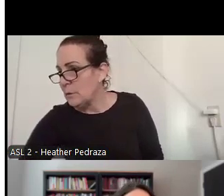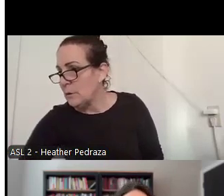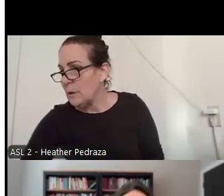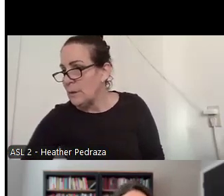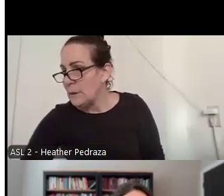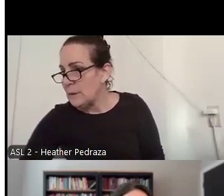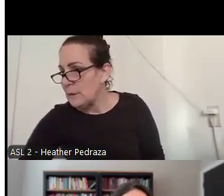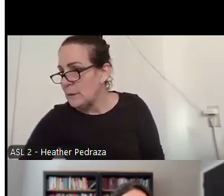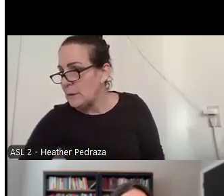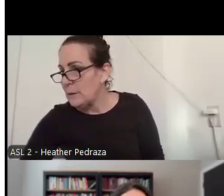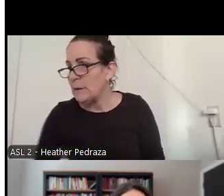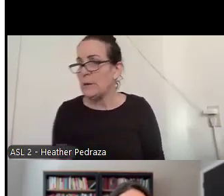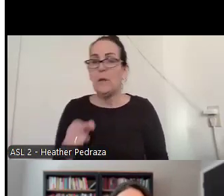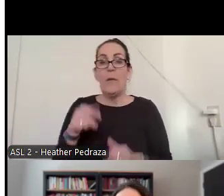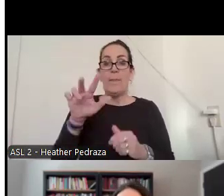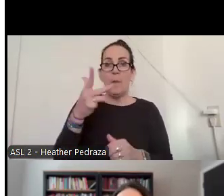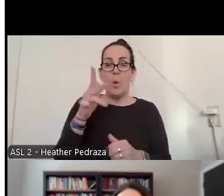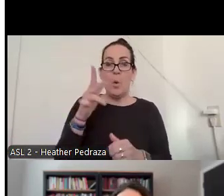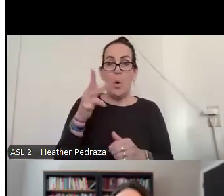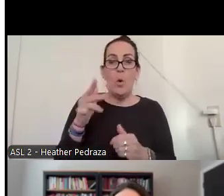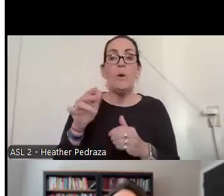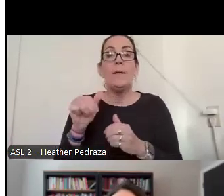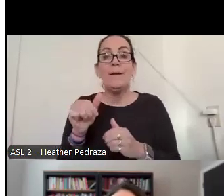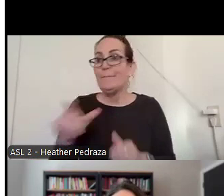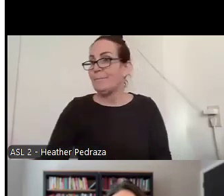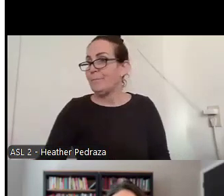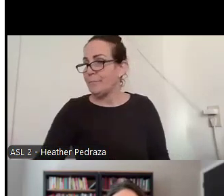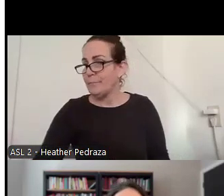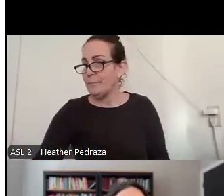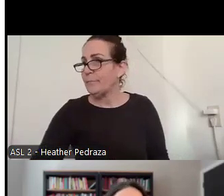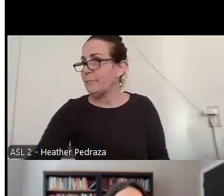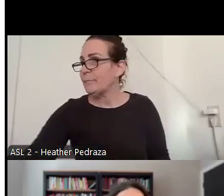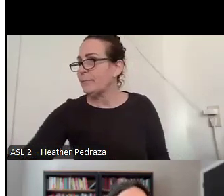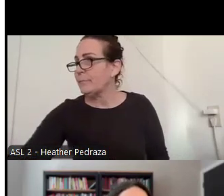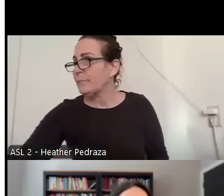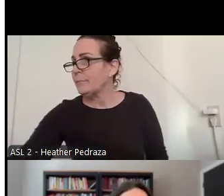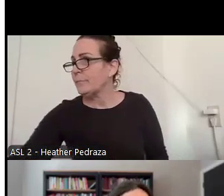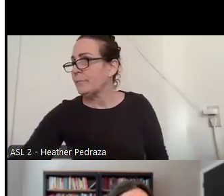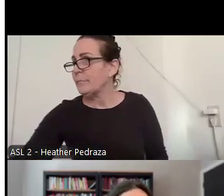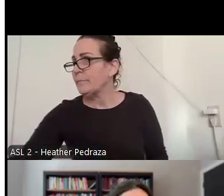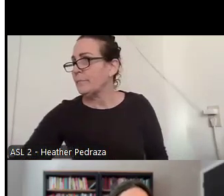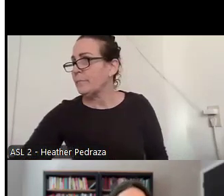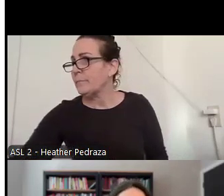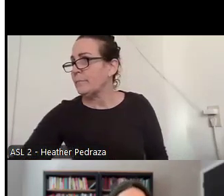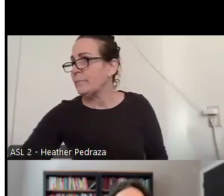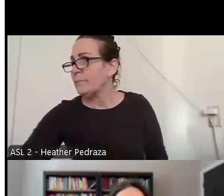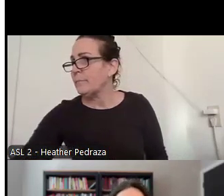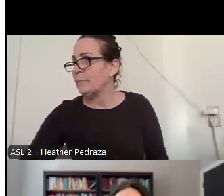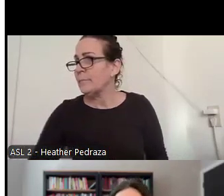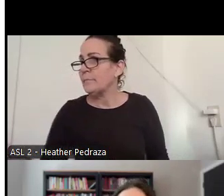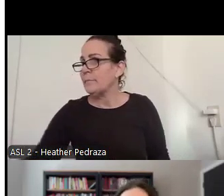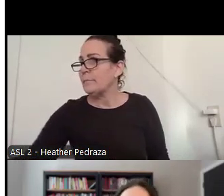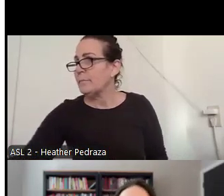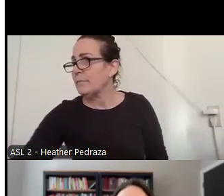Third, so this is perceived value and awareness. So here we want to understand the unique value that those 6 implementation elements